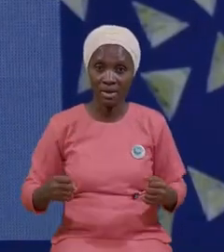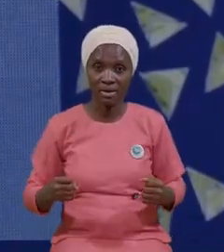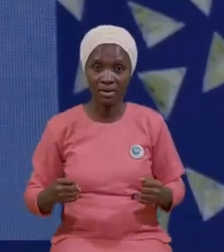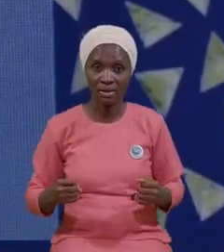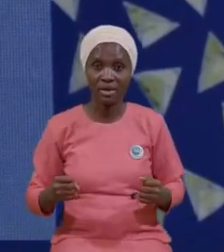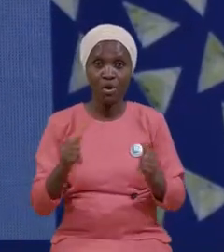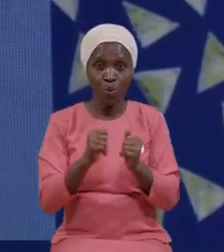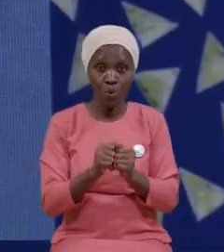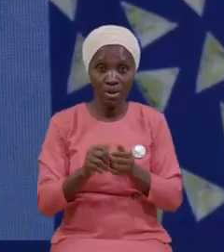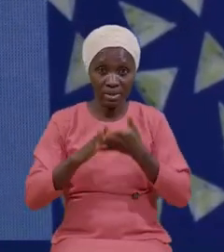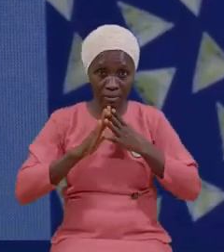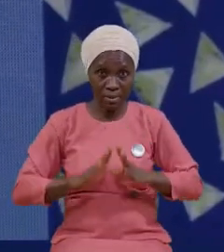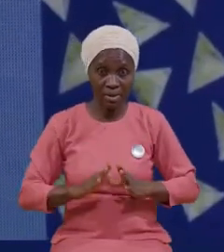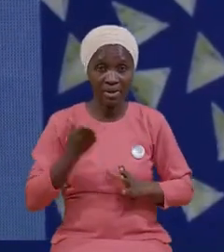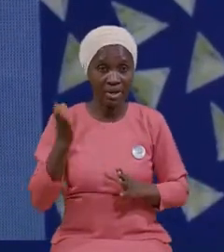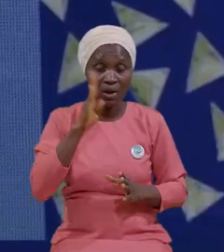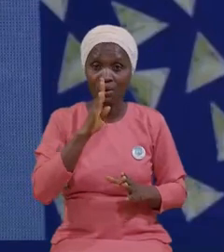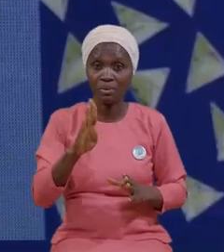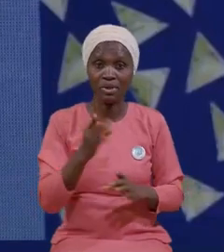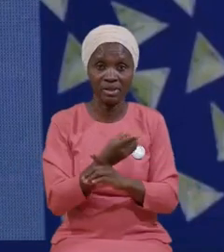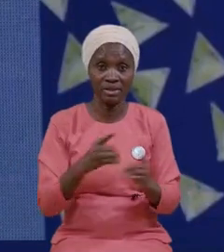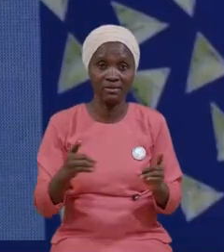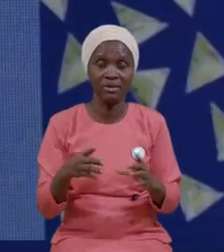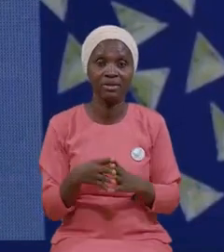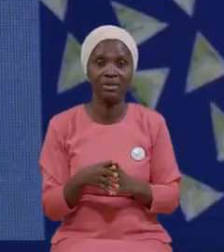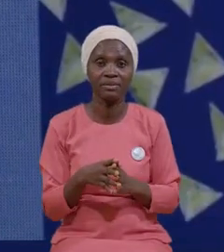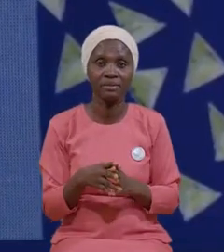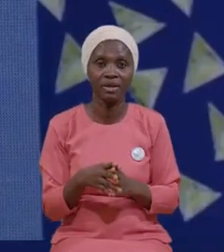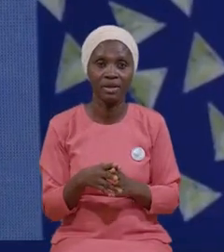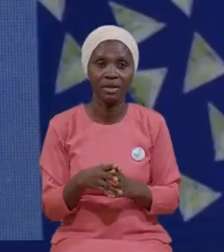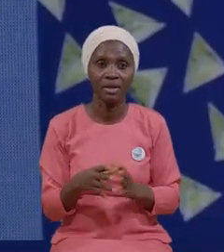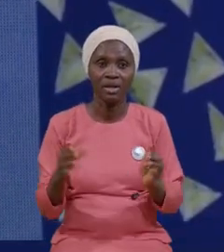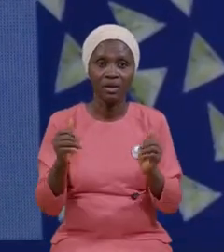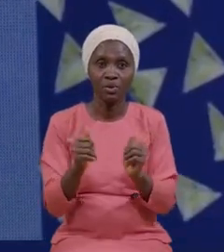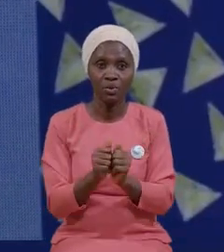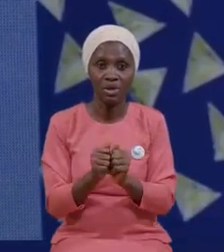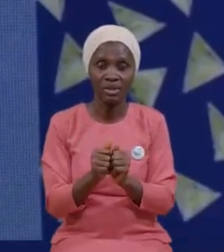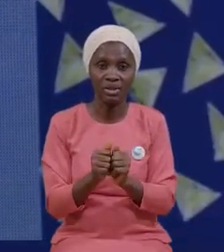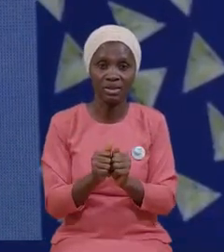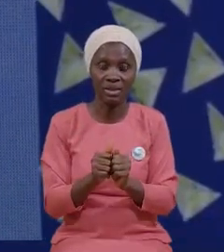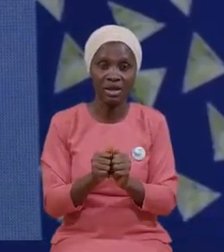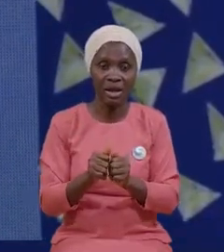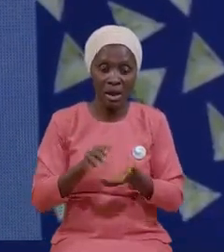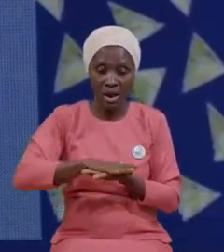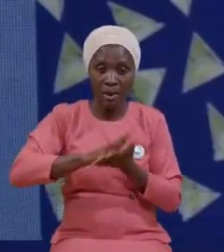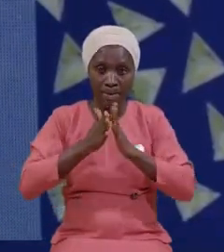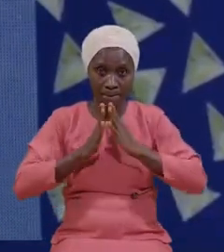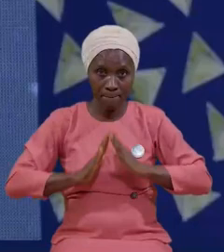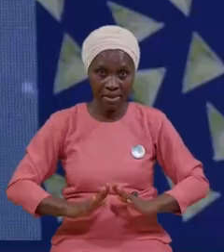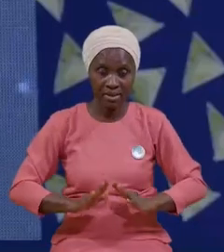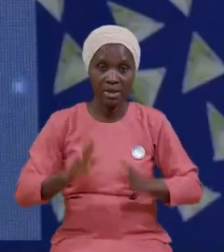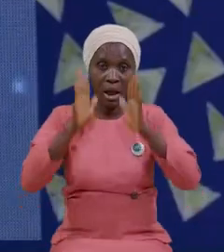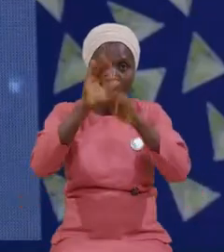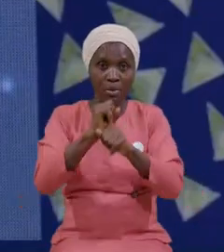With peace, there'll be deliverance. With peace, the miracle of God will flow into your